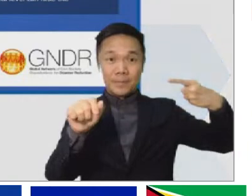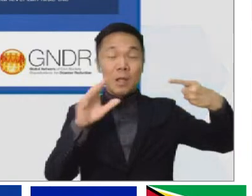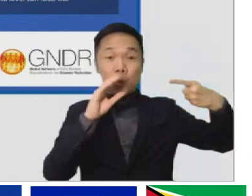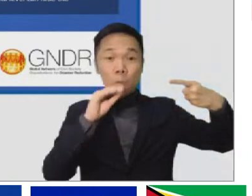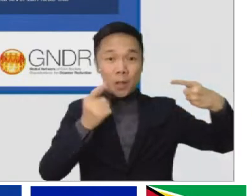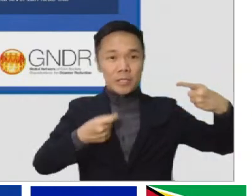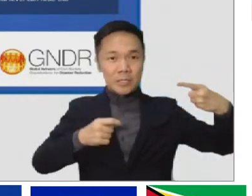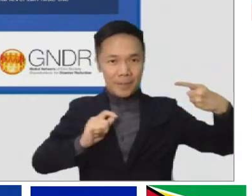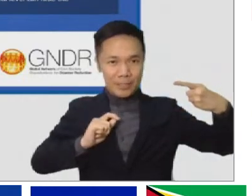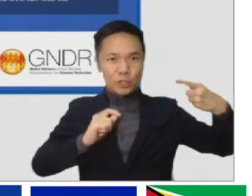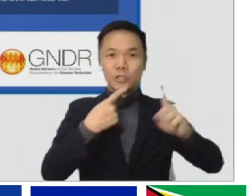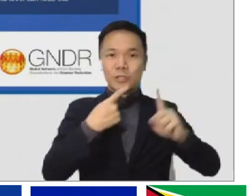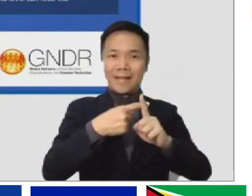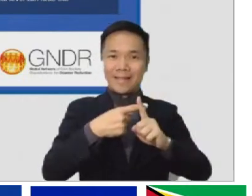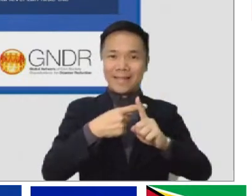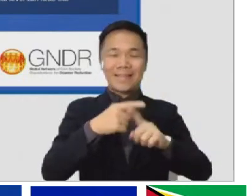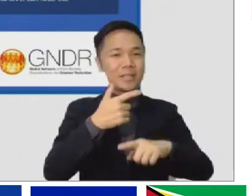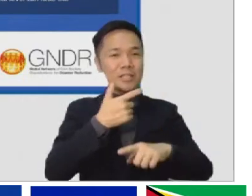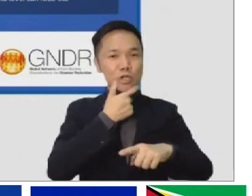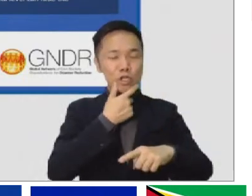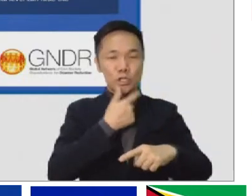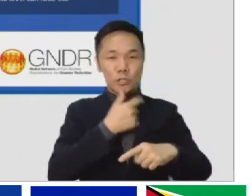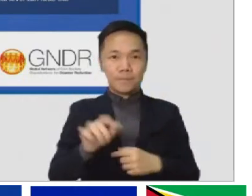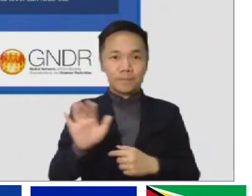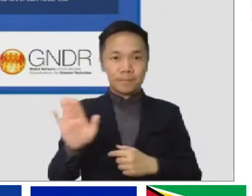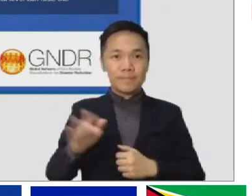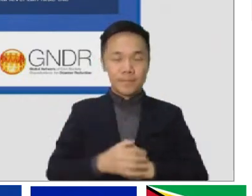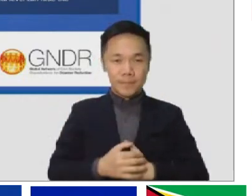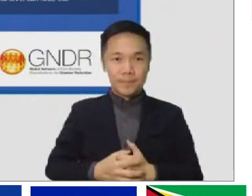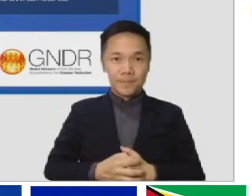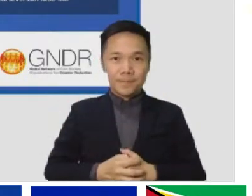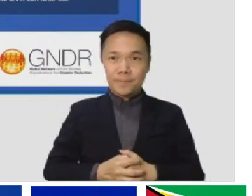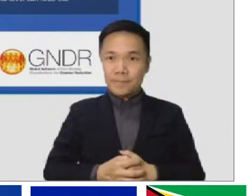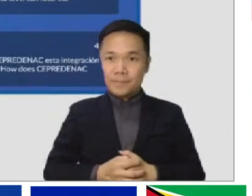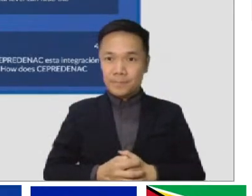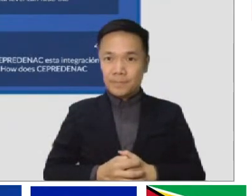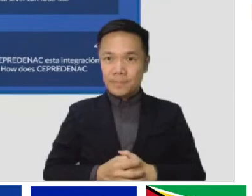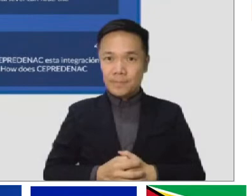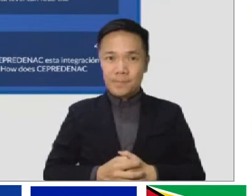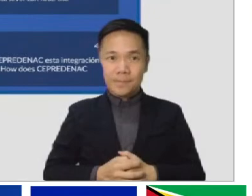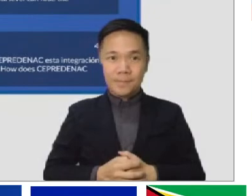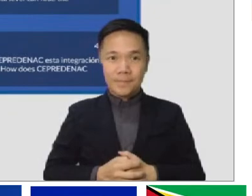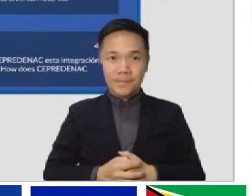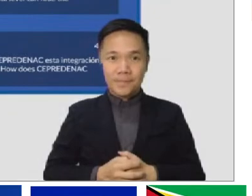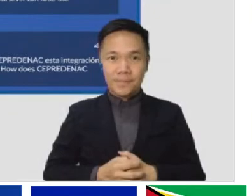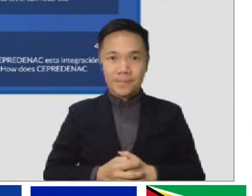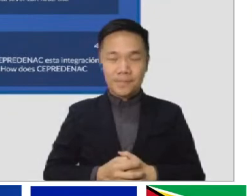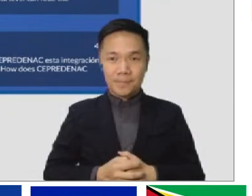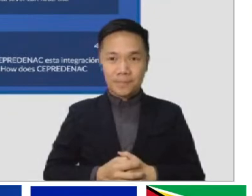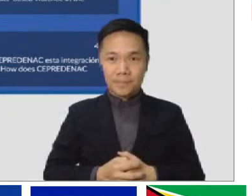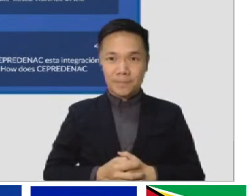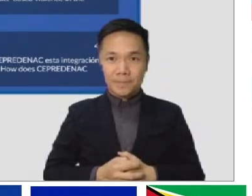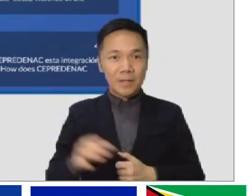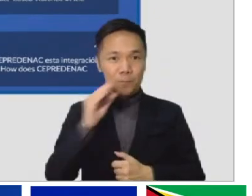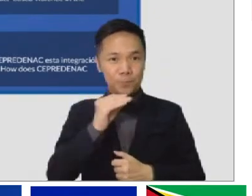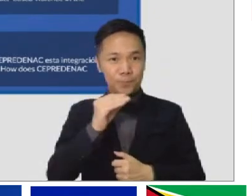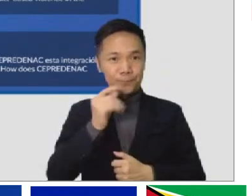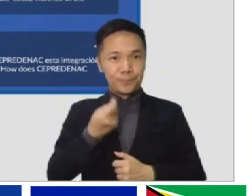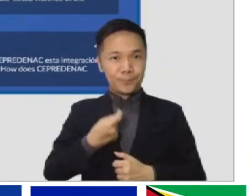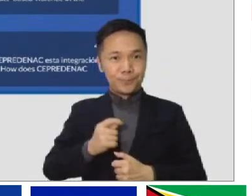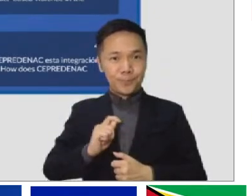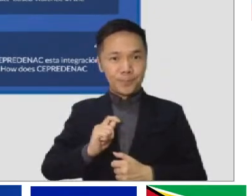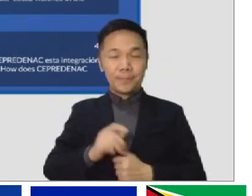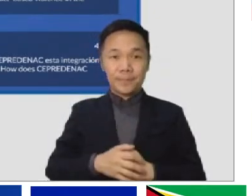short. ¿Cómo deben funcionar los sistemas de alerta temprana? How do early alert systems need